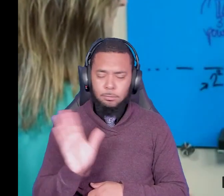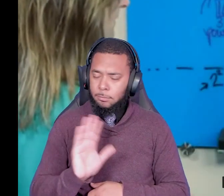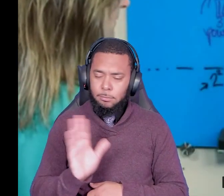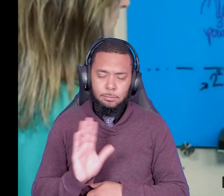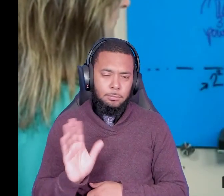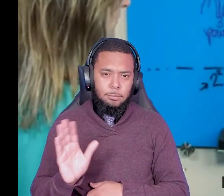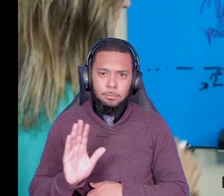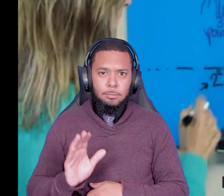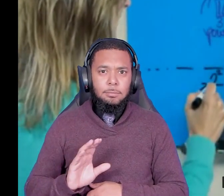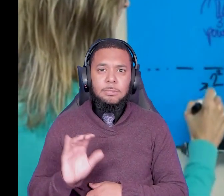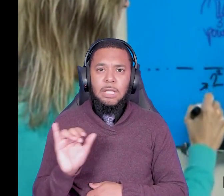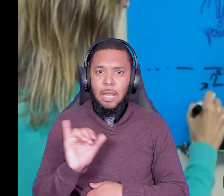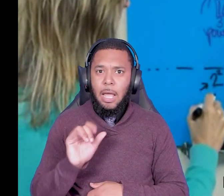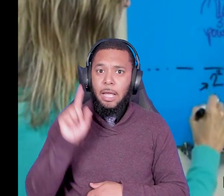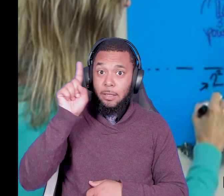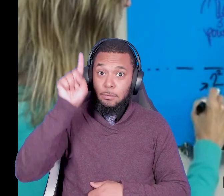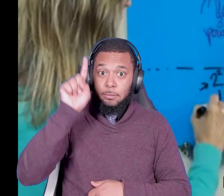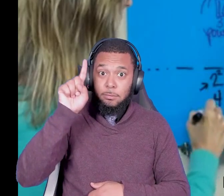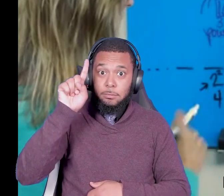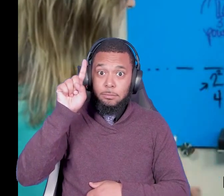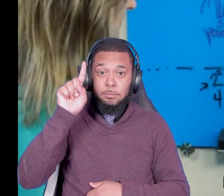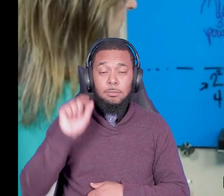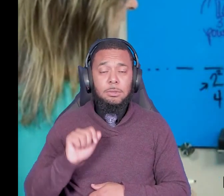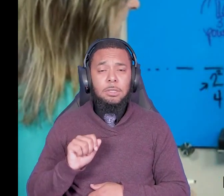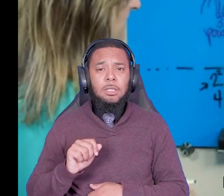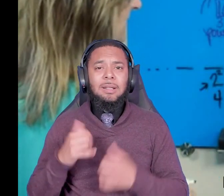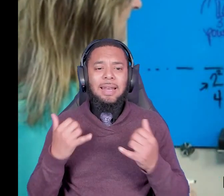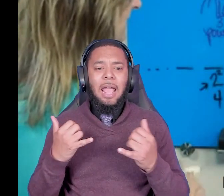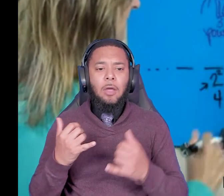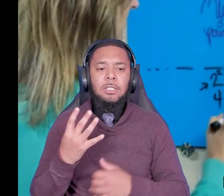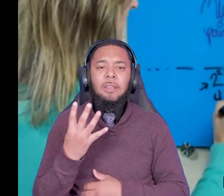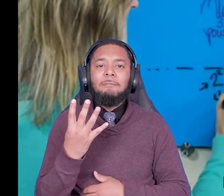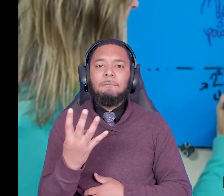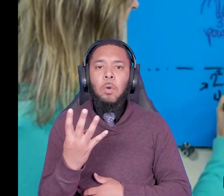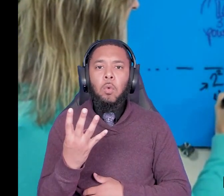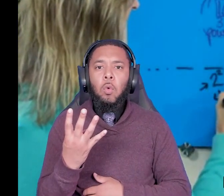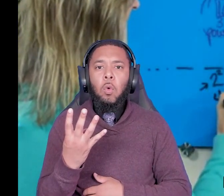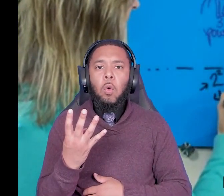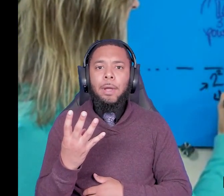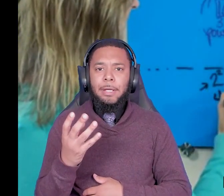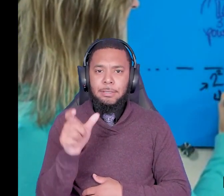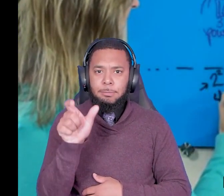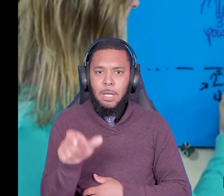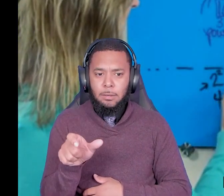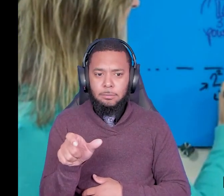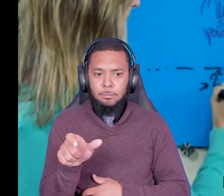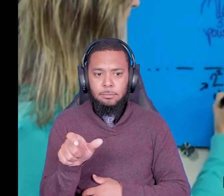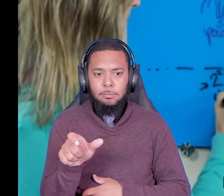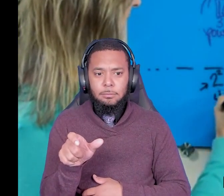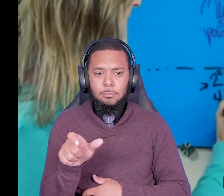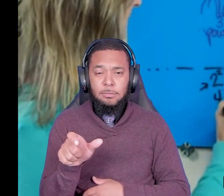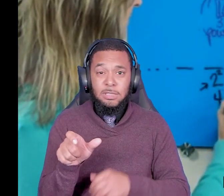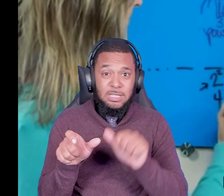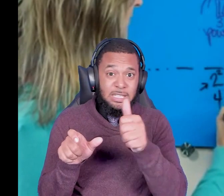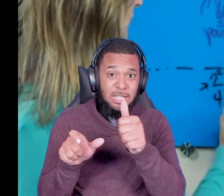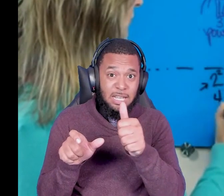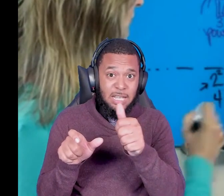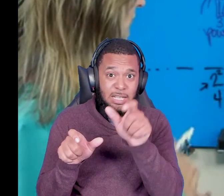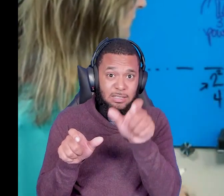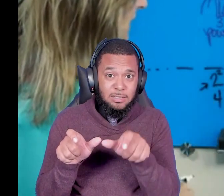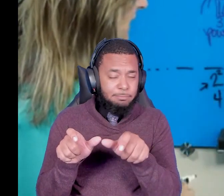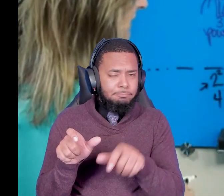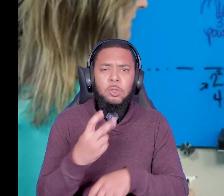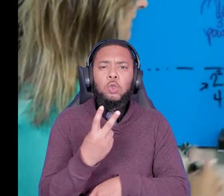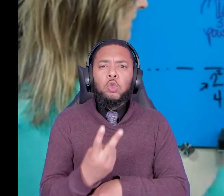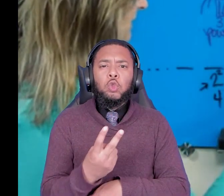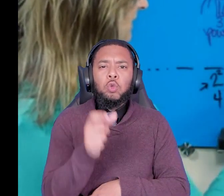decimal number system, it's going to be the 4s spot. And instead of this being the 10 spot, it's the